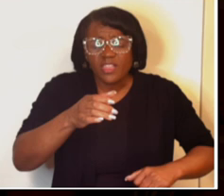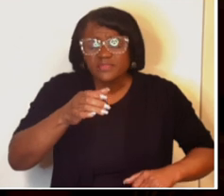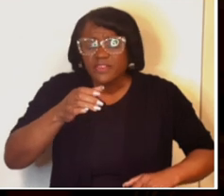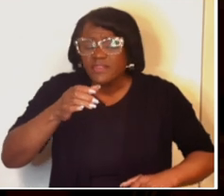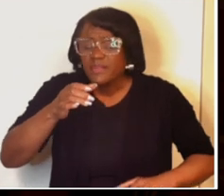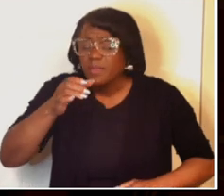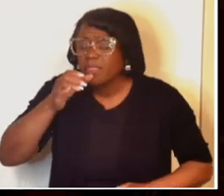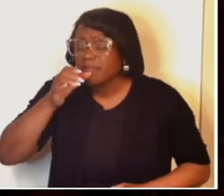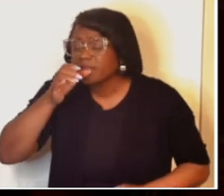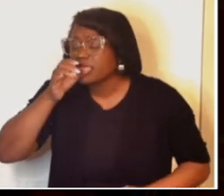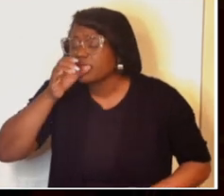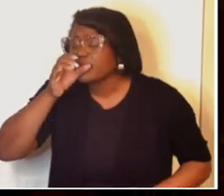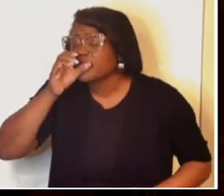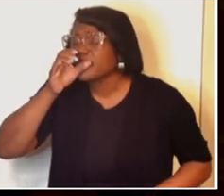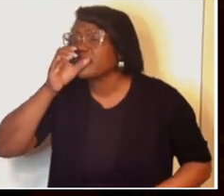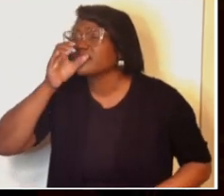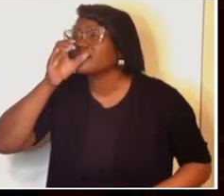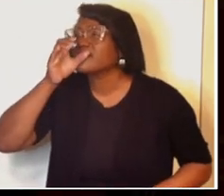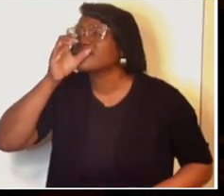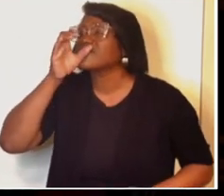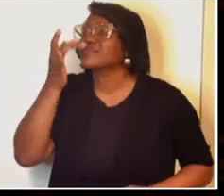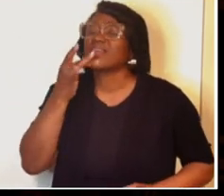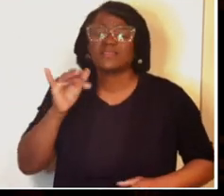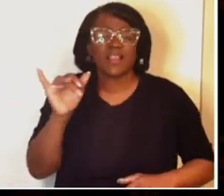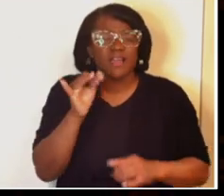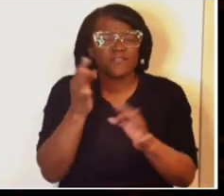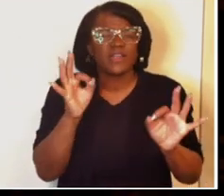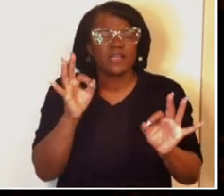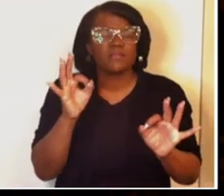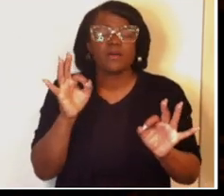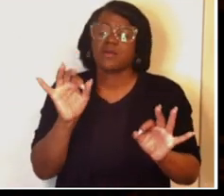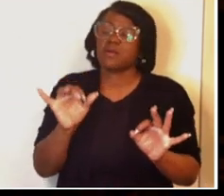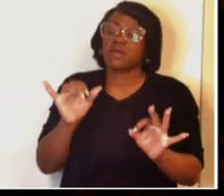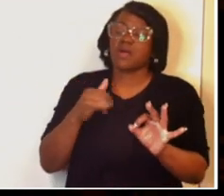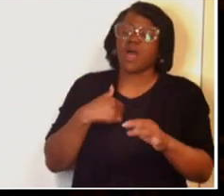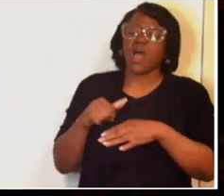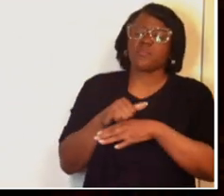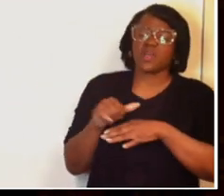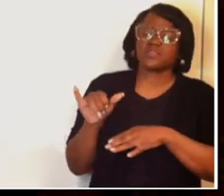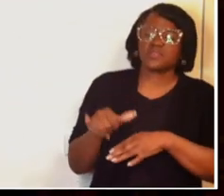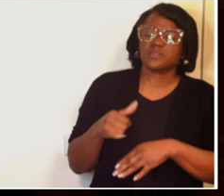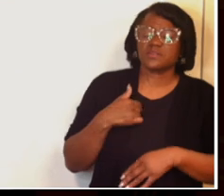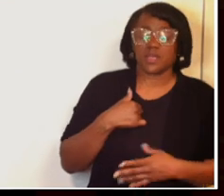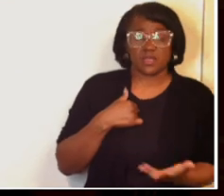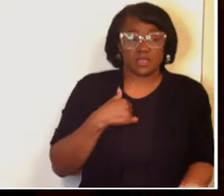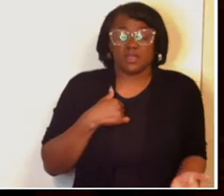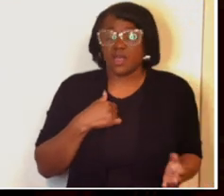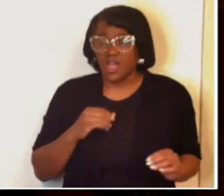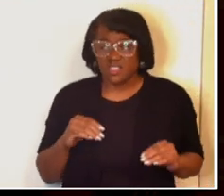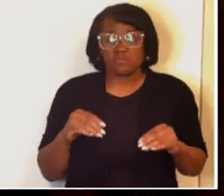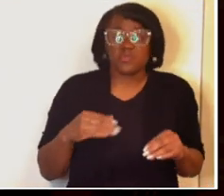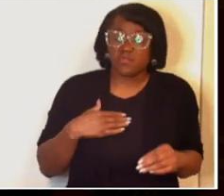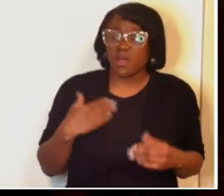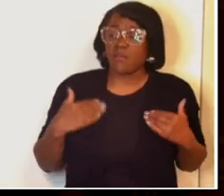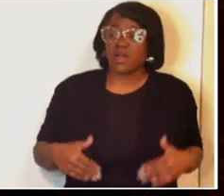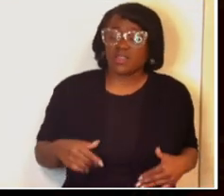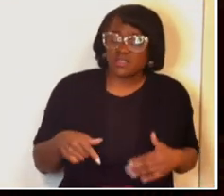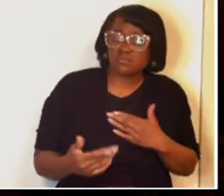freedom." "Yeah, I practiced too," he said. "I discharged by moving my body this morning." "But we can't